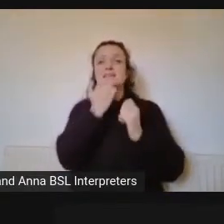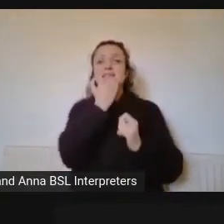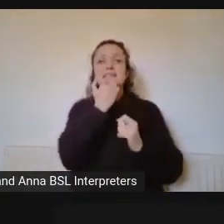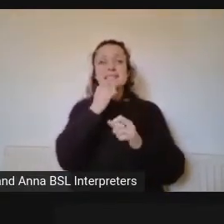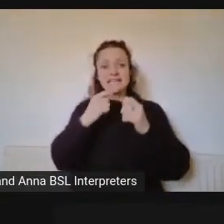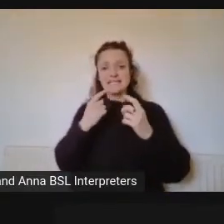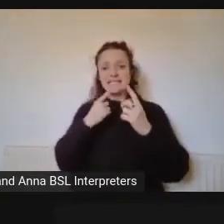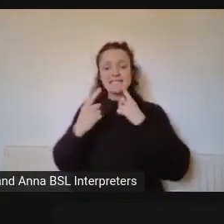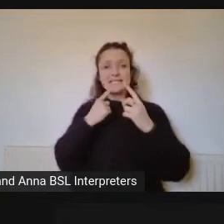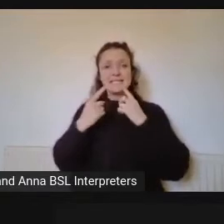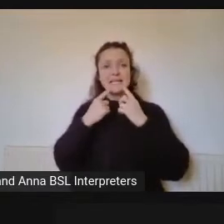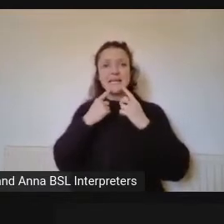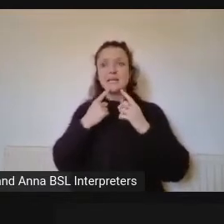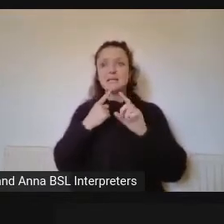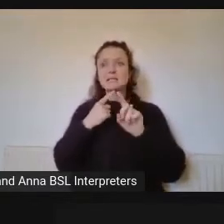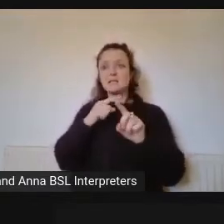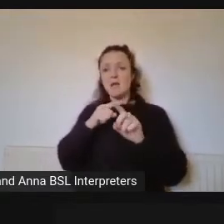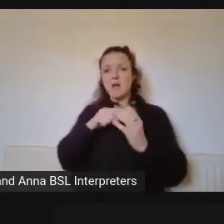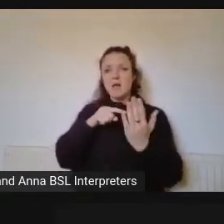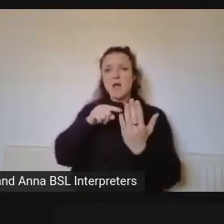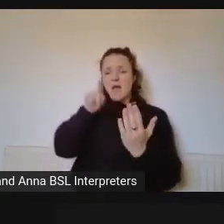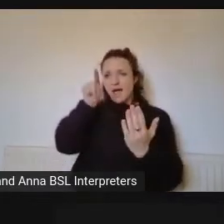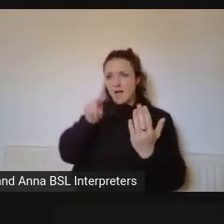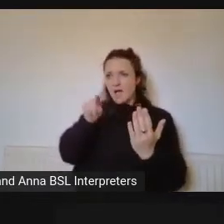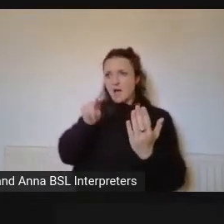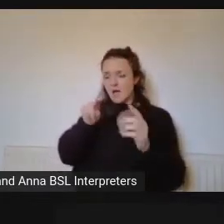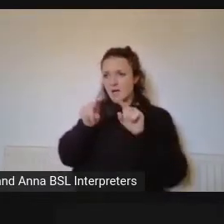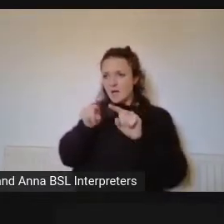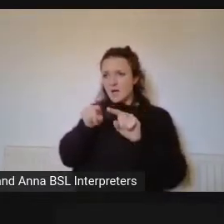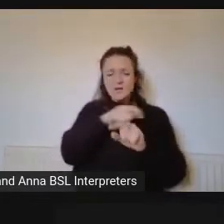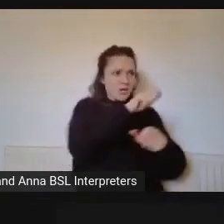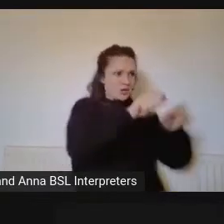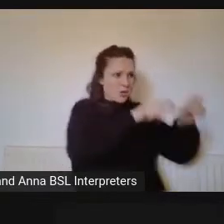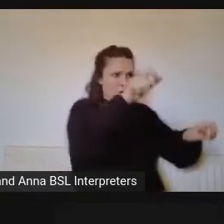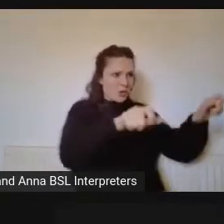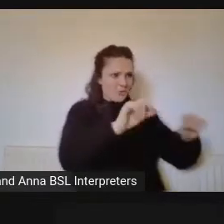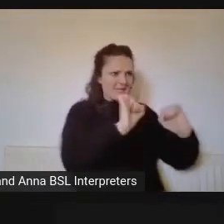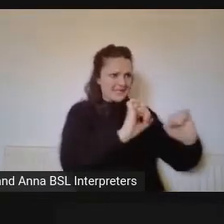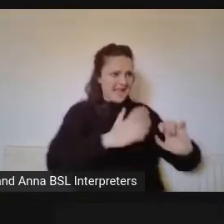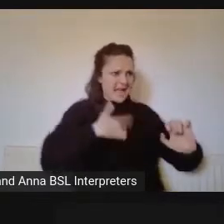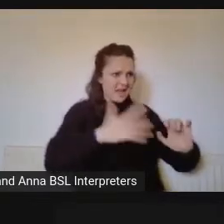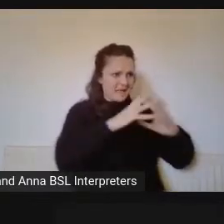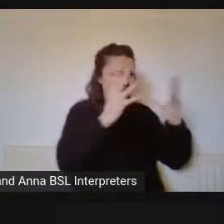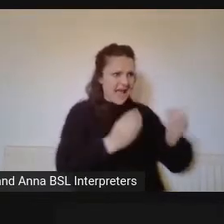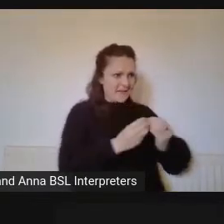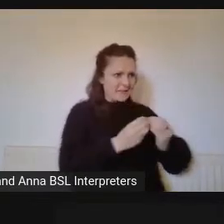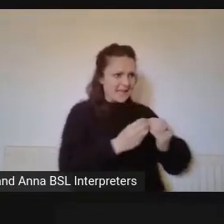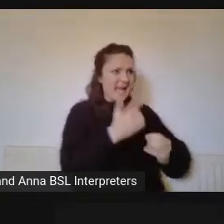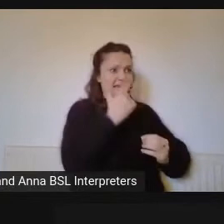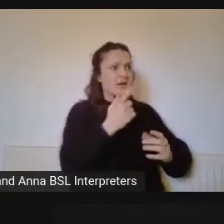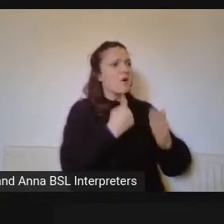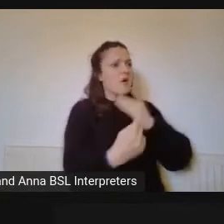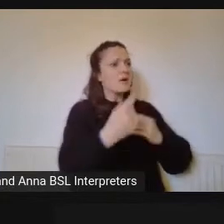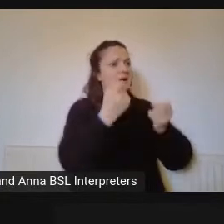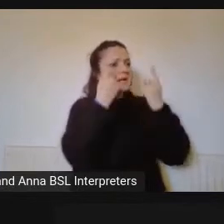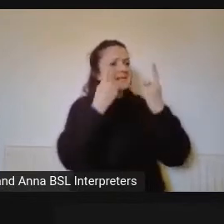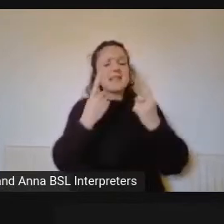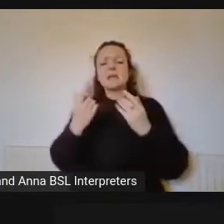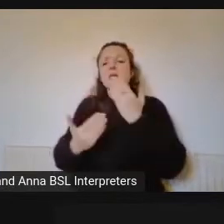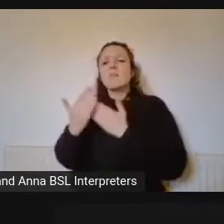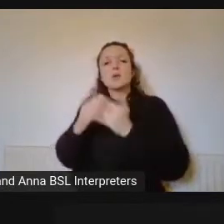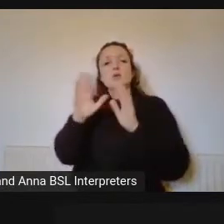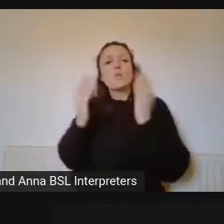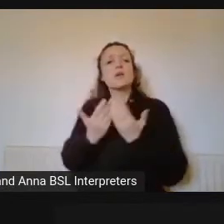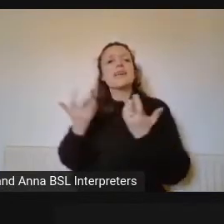human condition is no longer understandable in anything other than, you know, financial metrics. So, yeah, the work that we've been doing has been